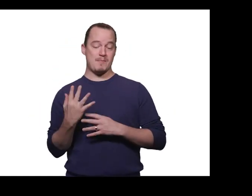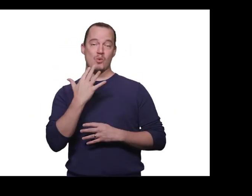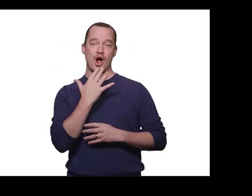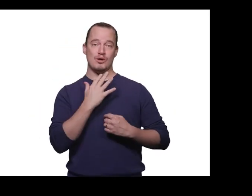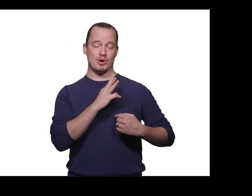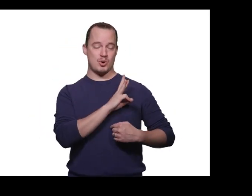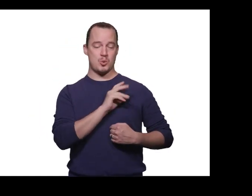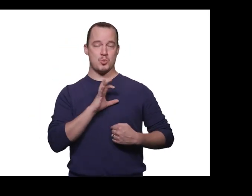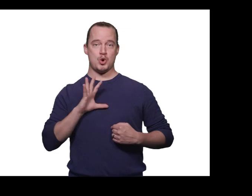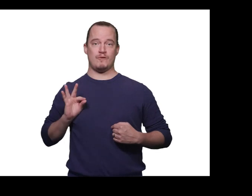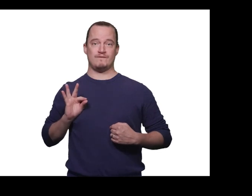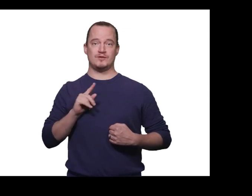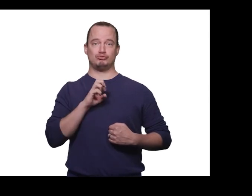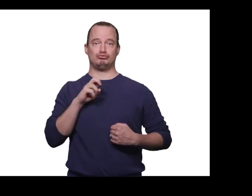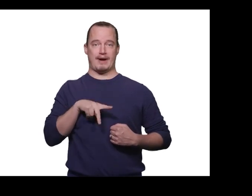Trap t-shirt.